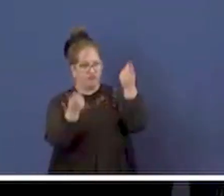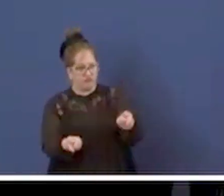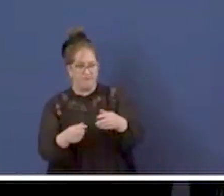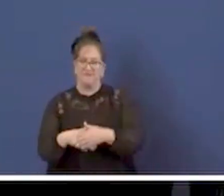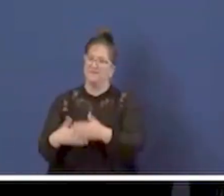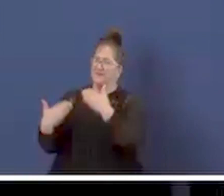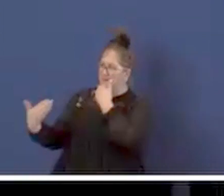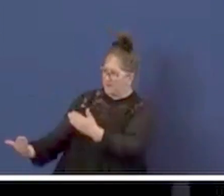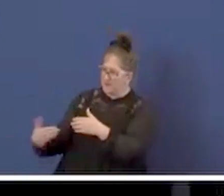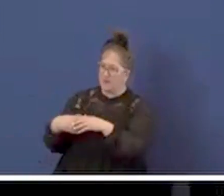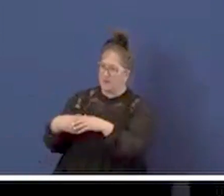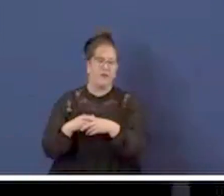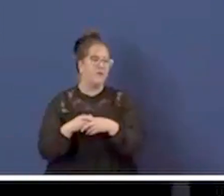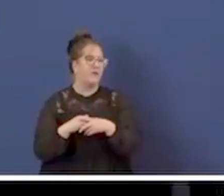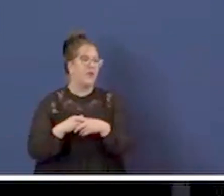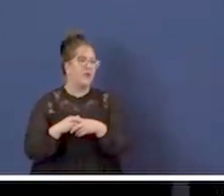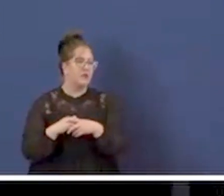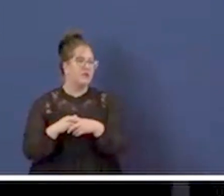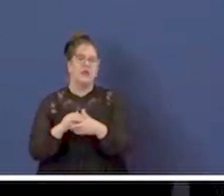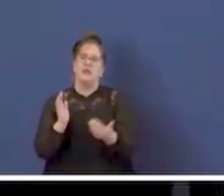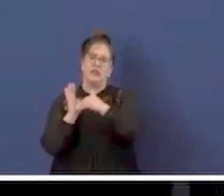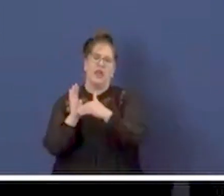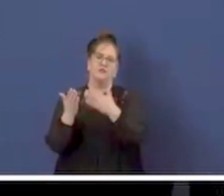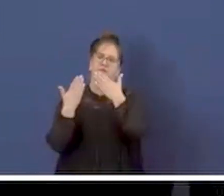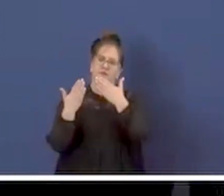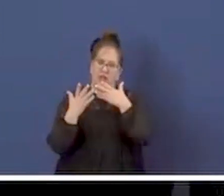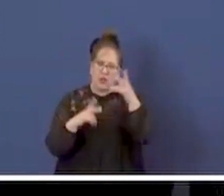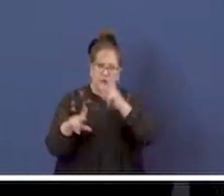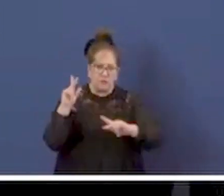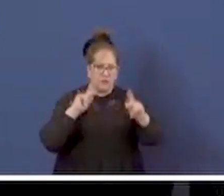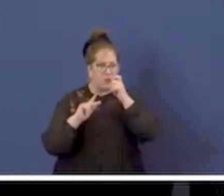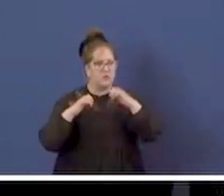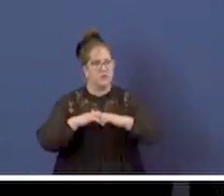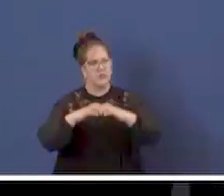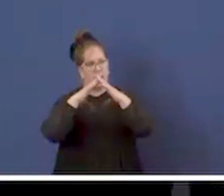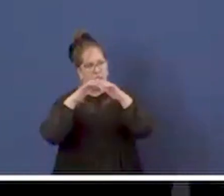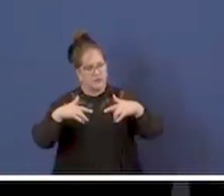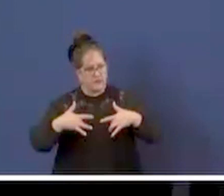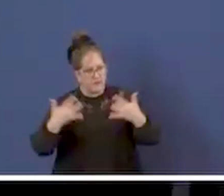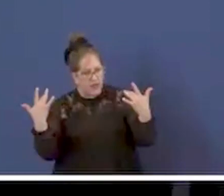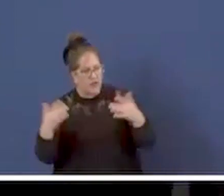Thank you. I also, again, want to thank the people who set this up, but I also want